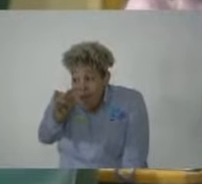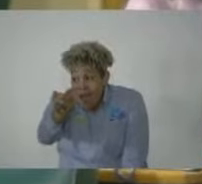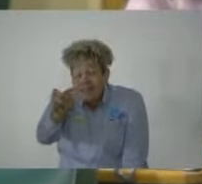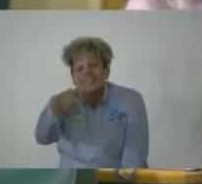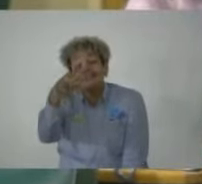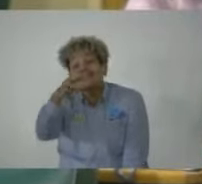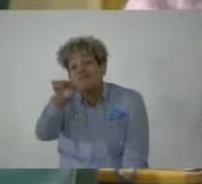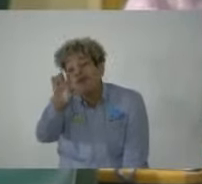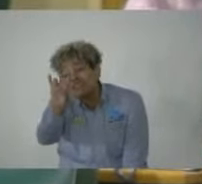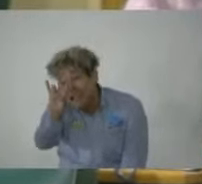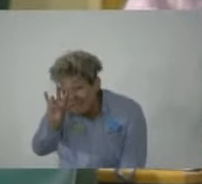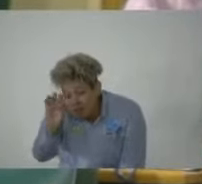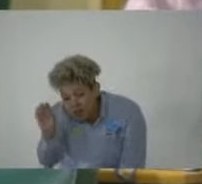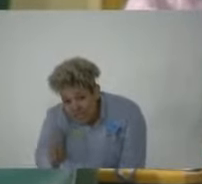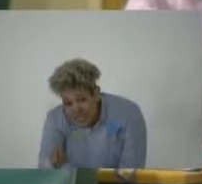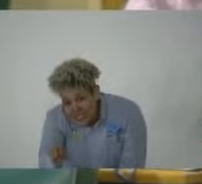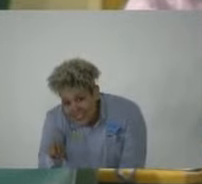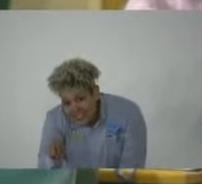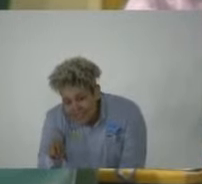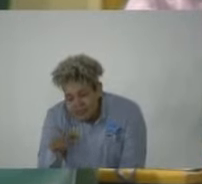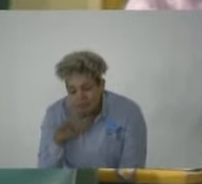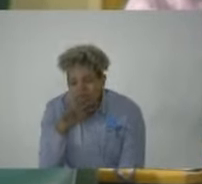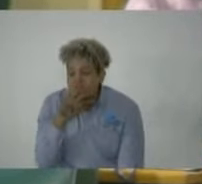was 16.7%.